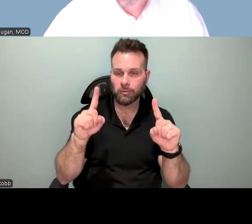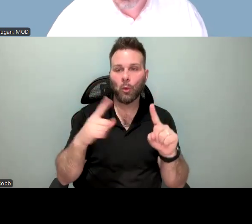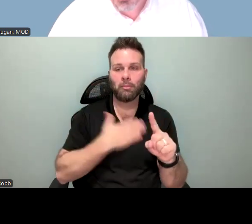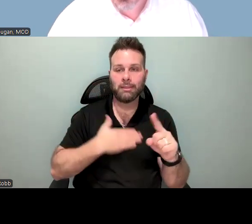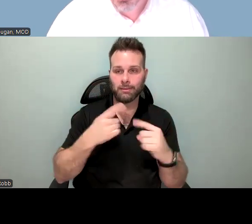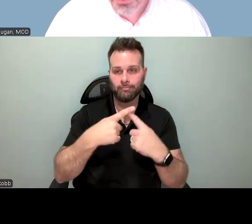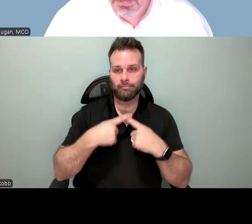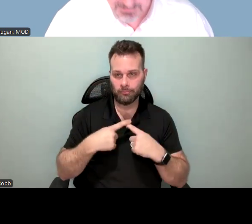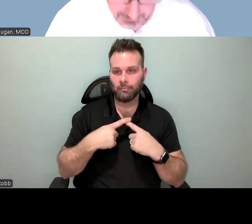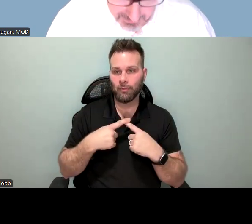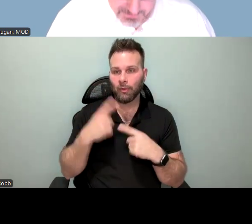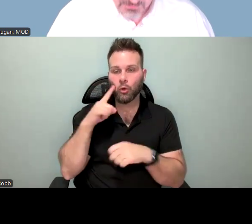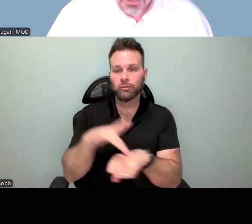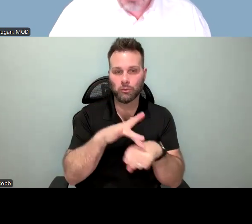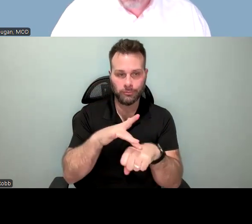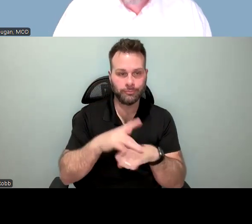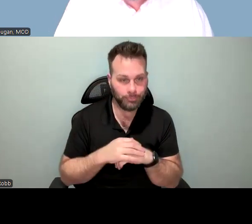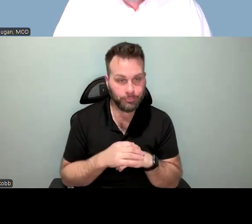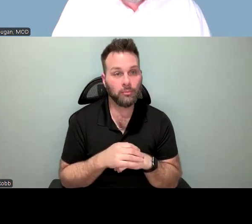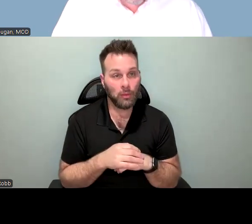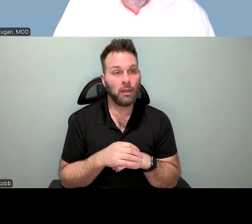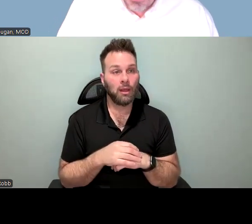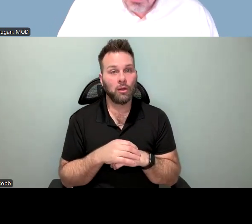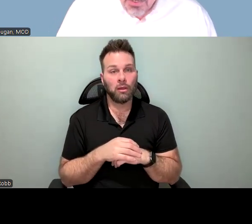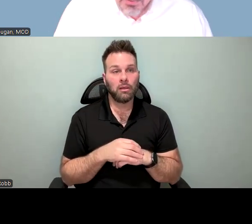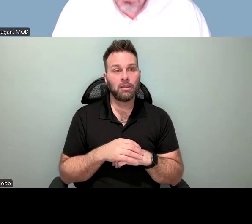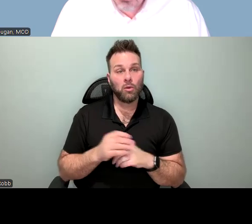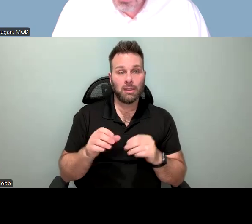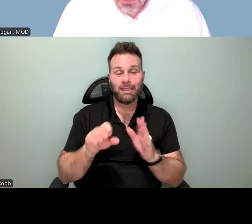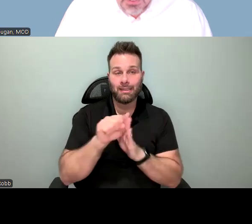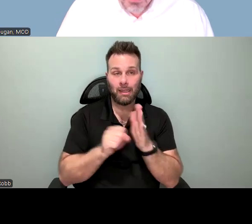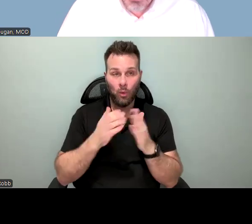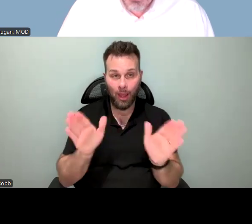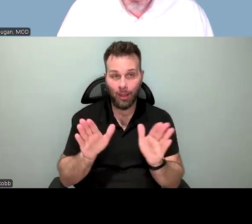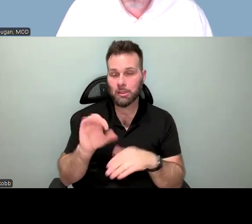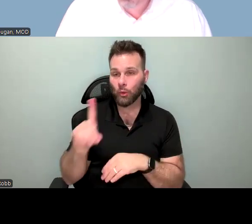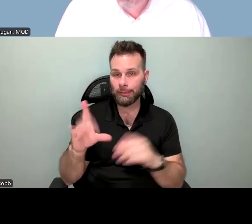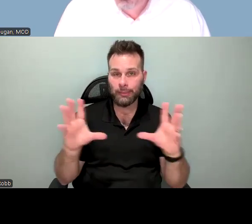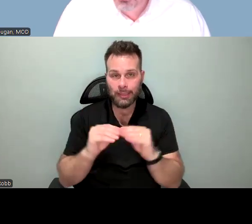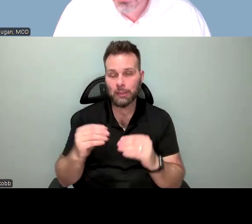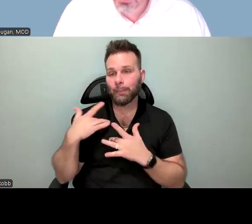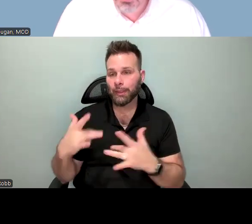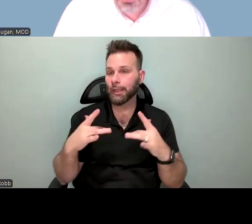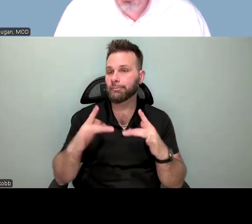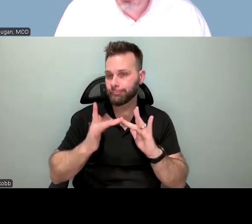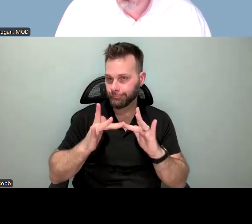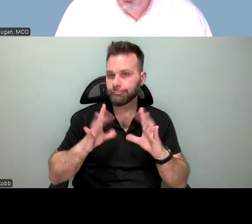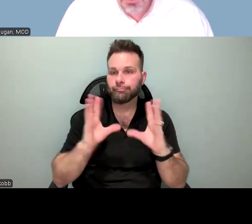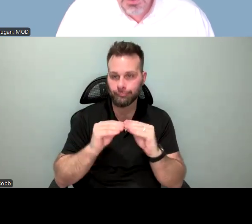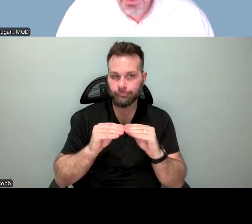about those statewide Commission on Disability meetings, so it's a platform to collaborate. So we facilitate these meetings virtually across the